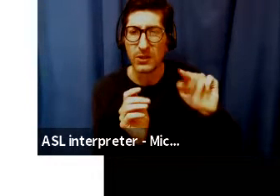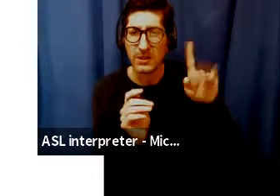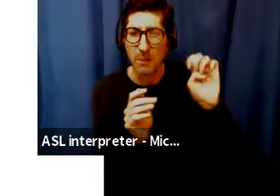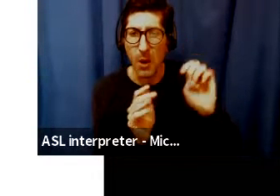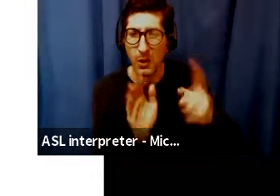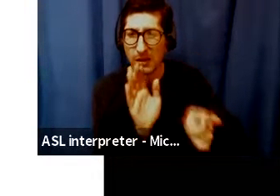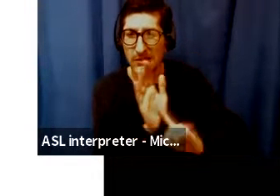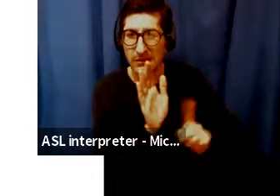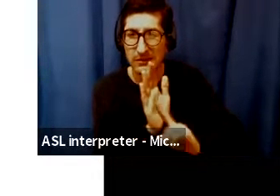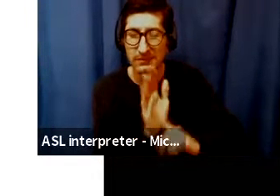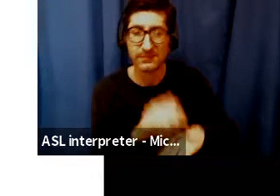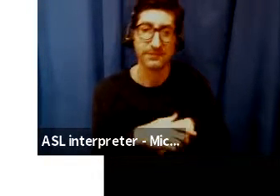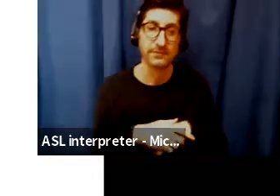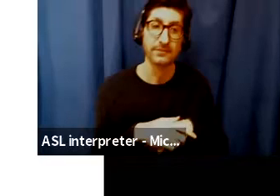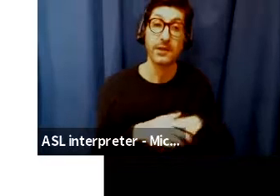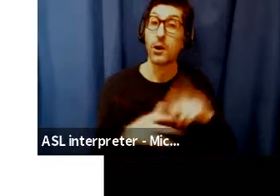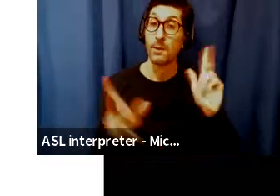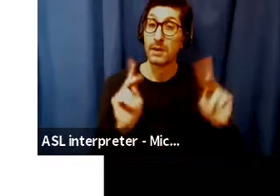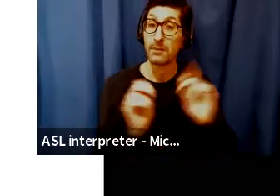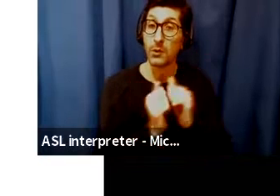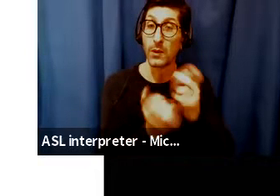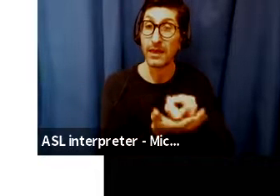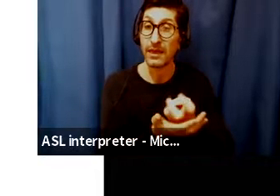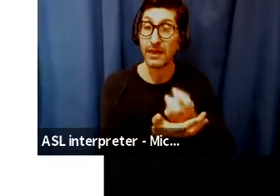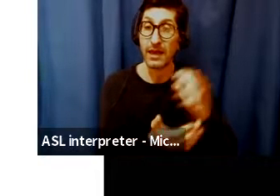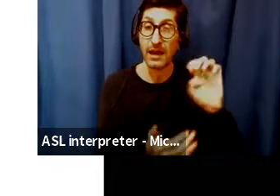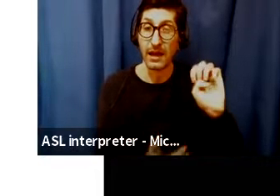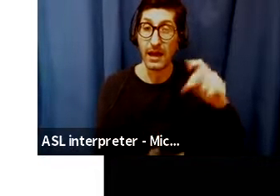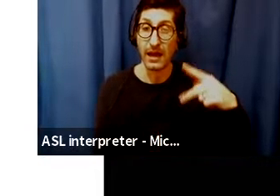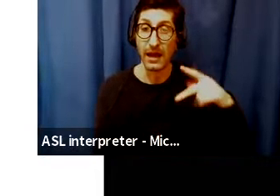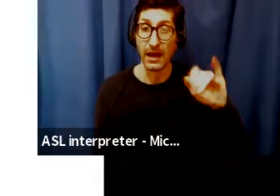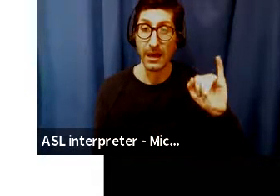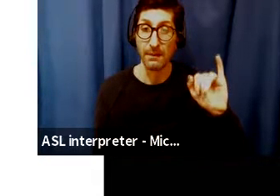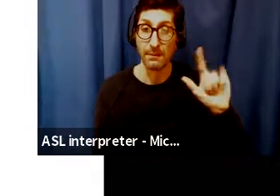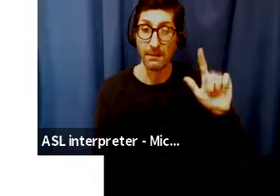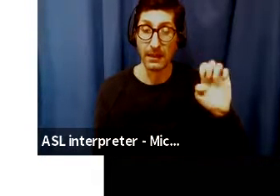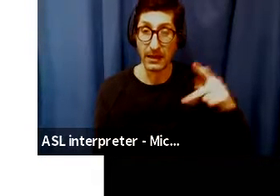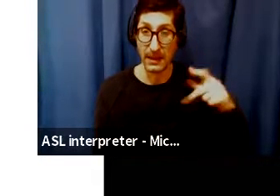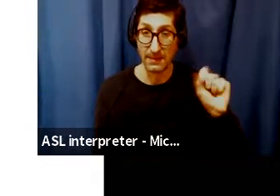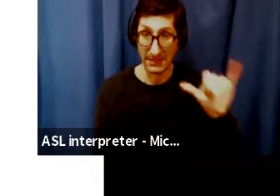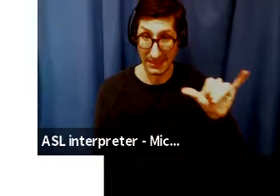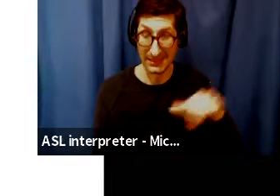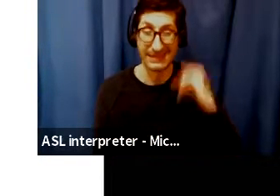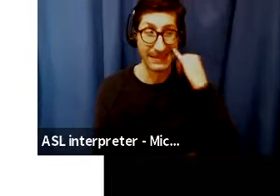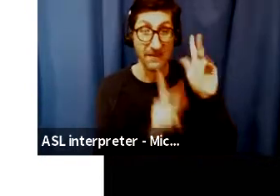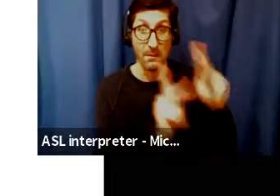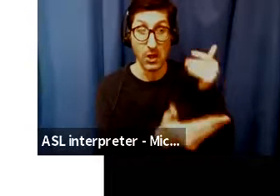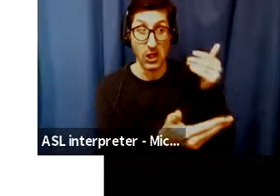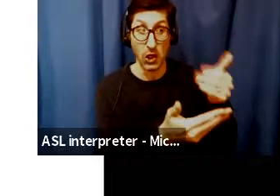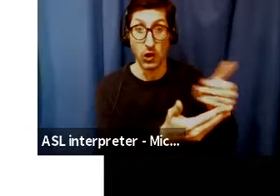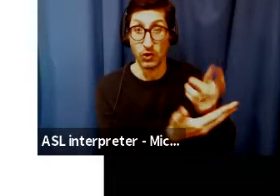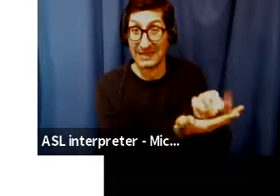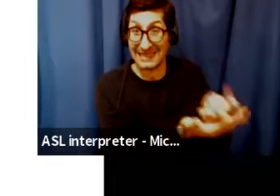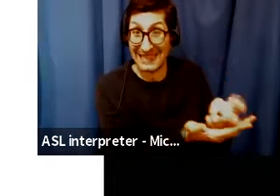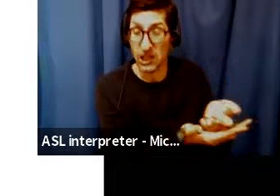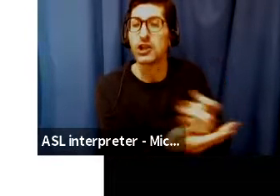have been trained to figure out when somebody's about to have a seizure and to stay with the person, to lie down